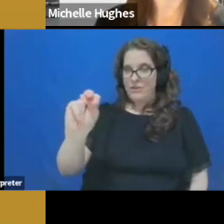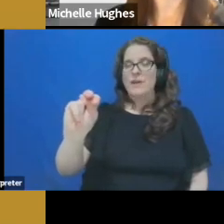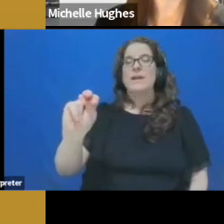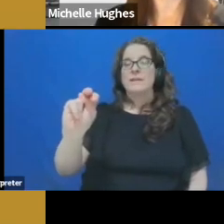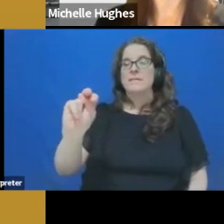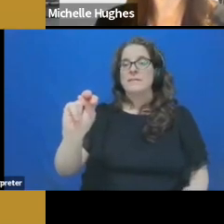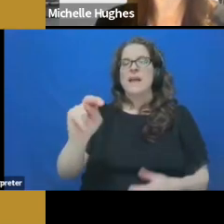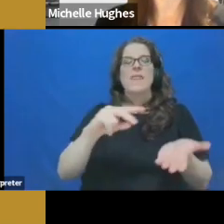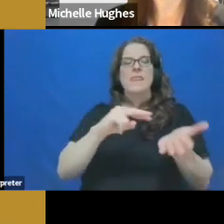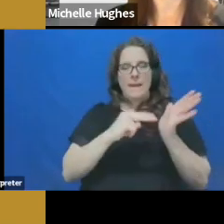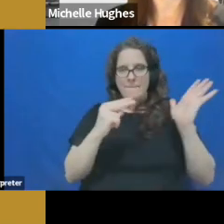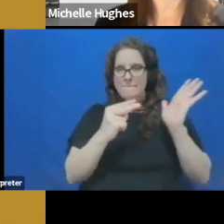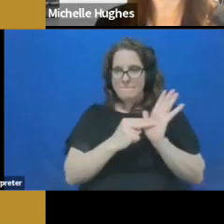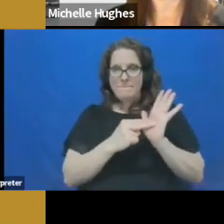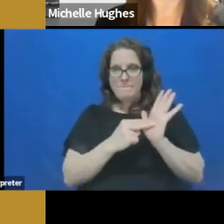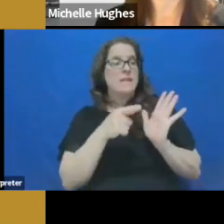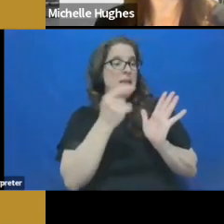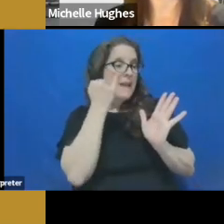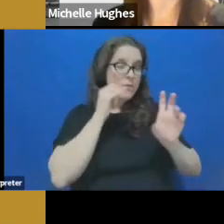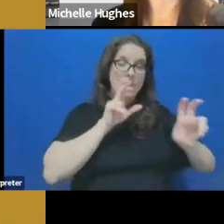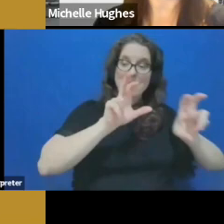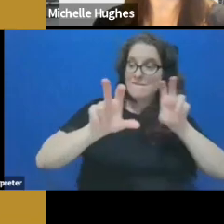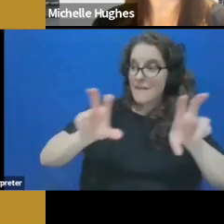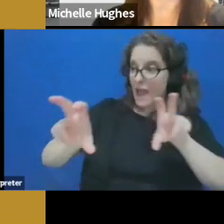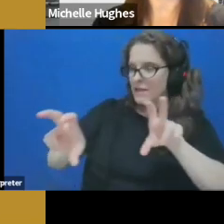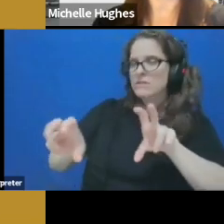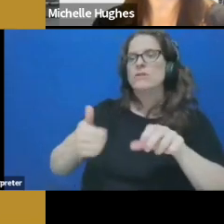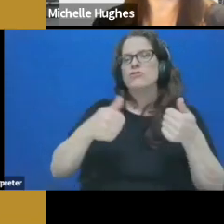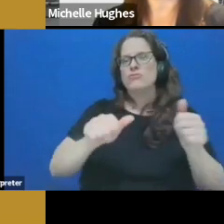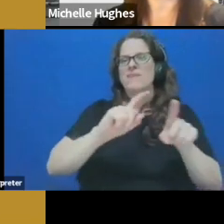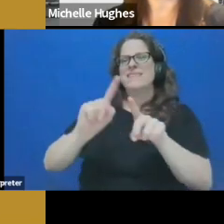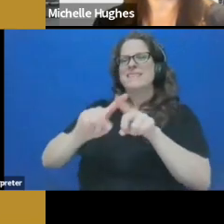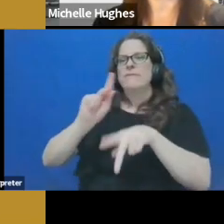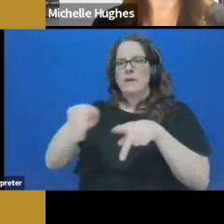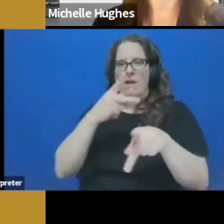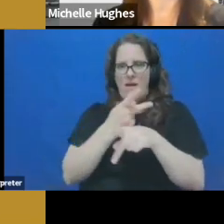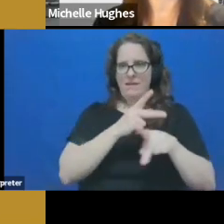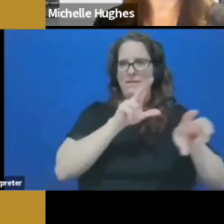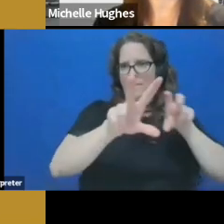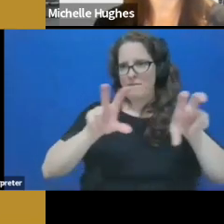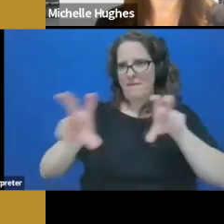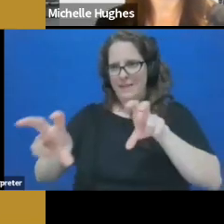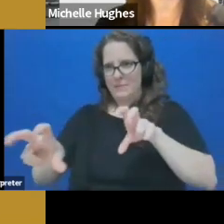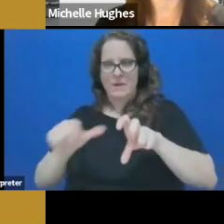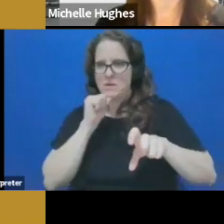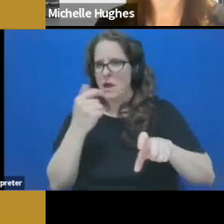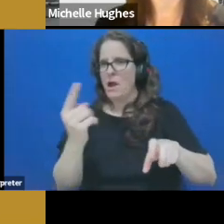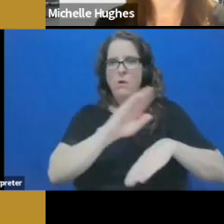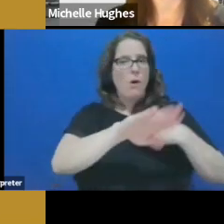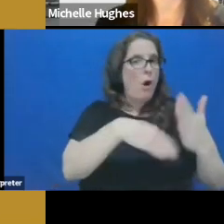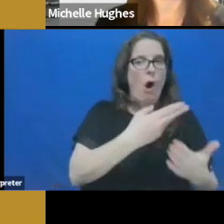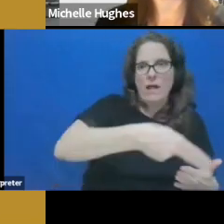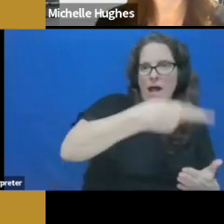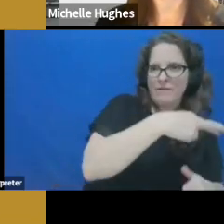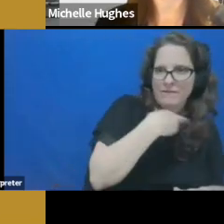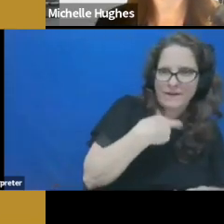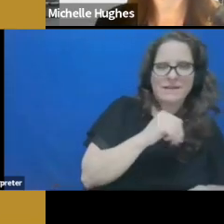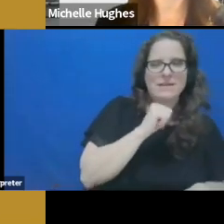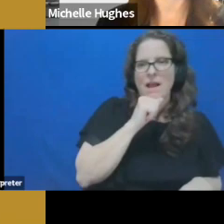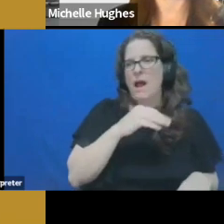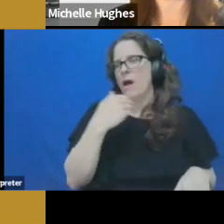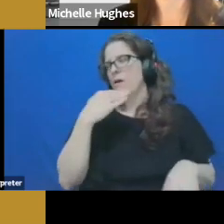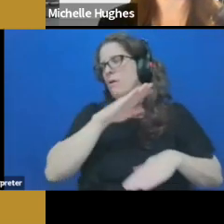among different types of investments to manage market ups and downs, and that it's earning adequate interest to support the needs